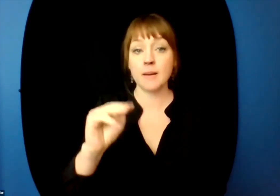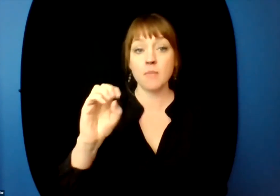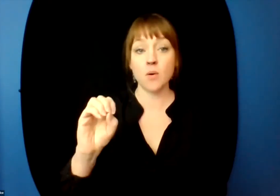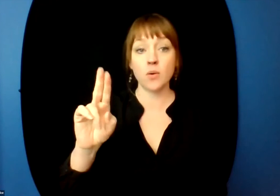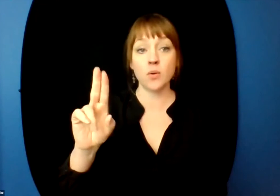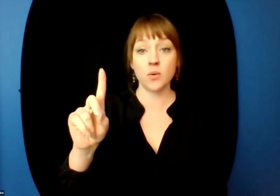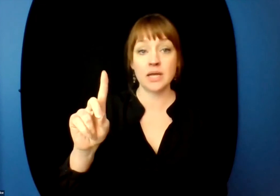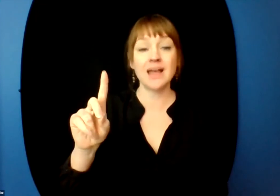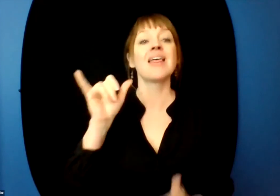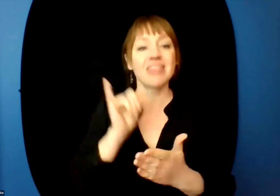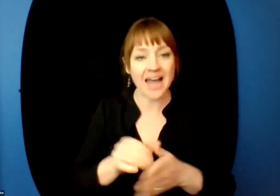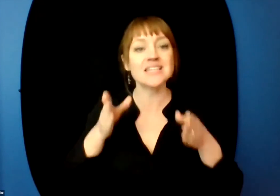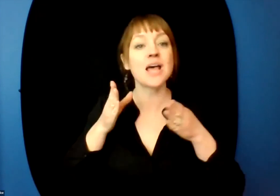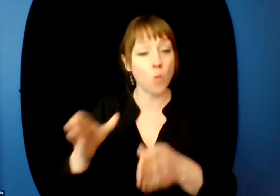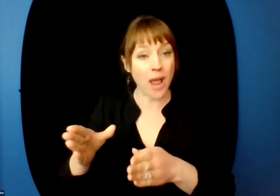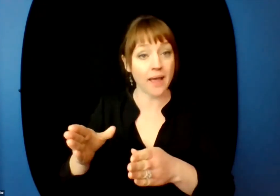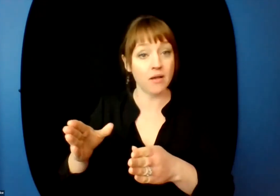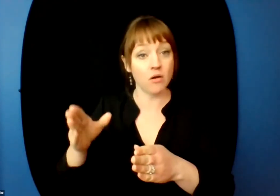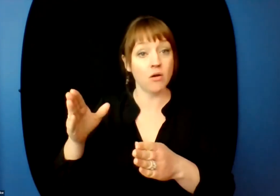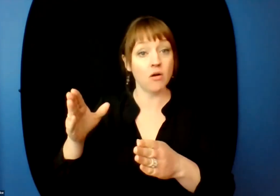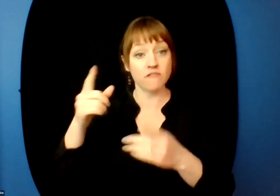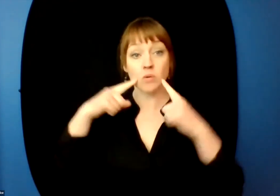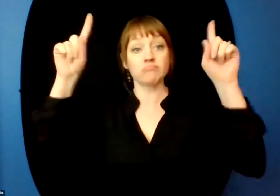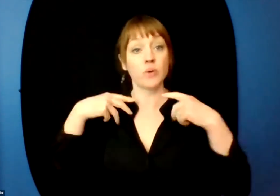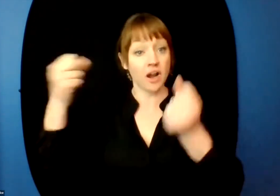a pathway to recovery.